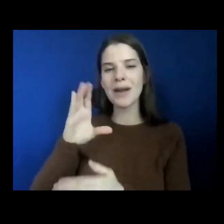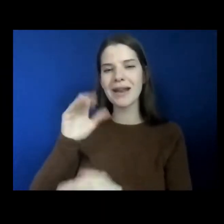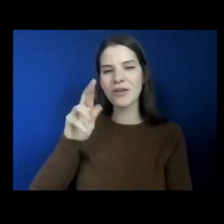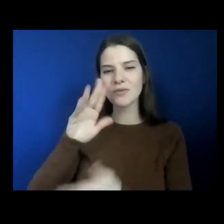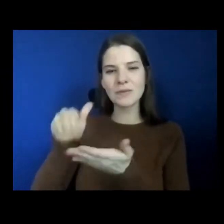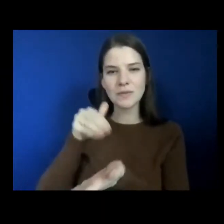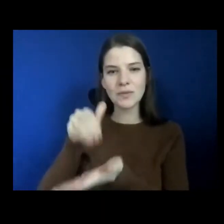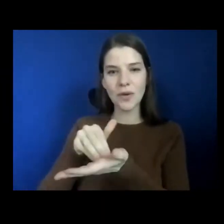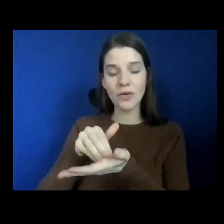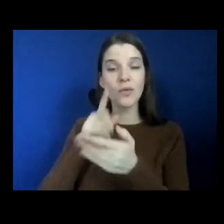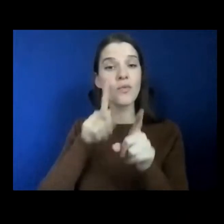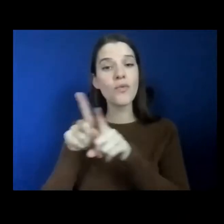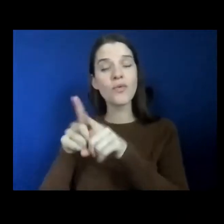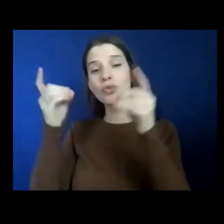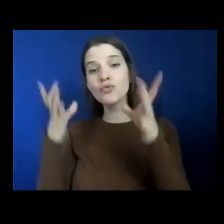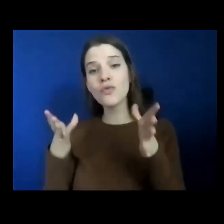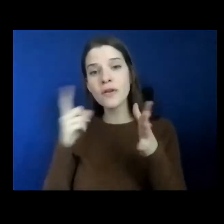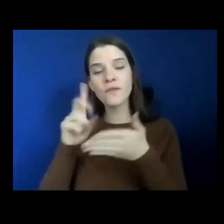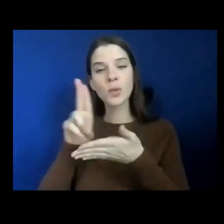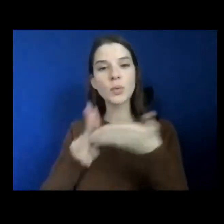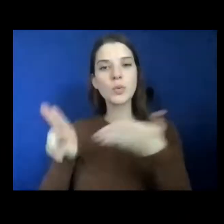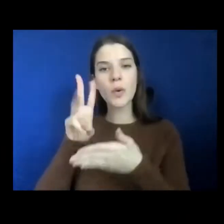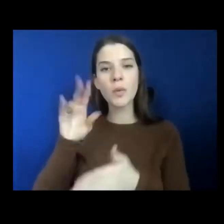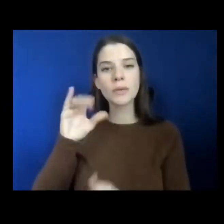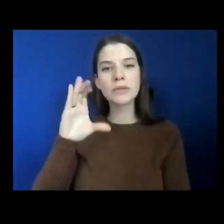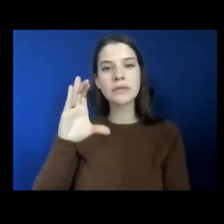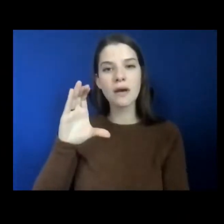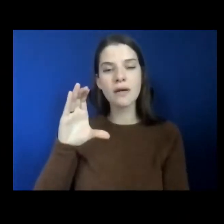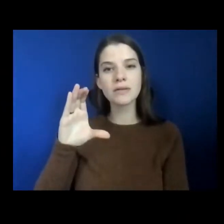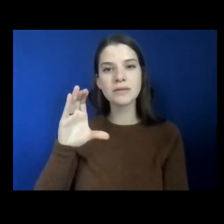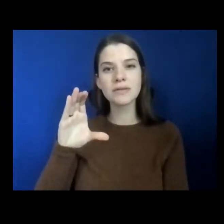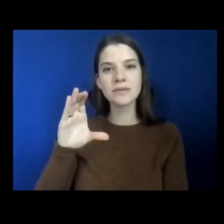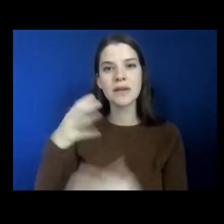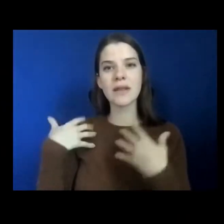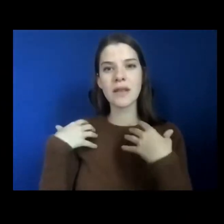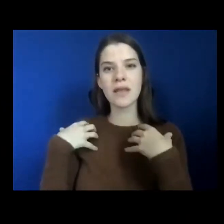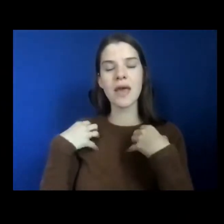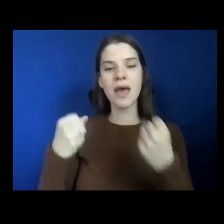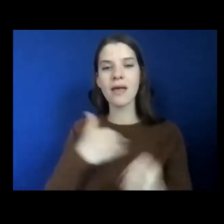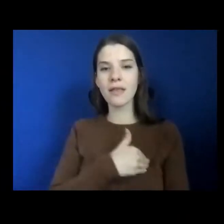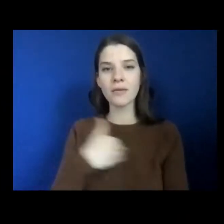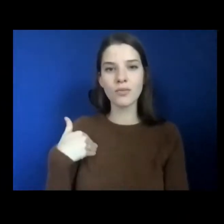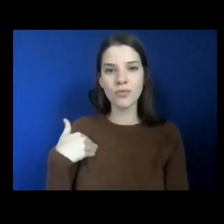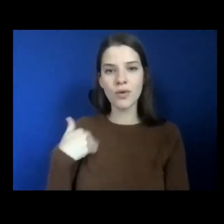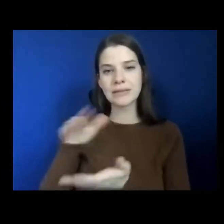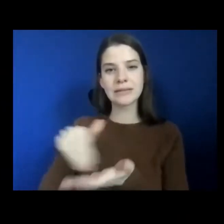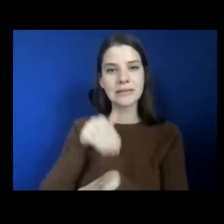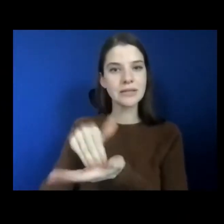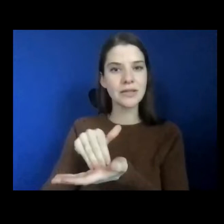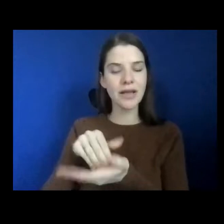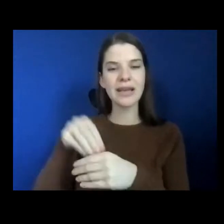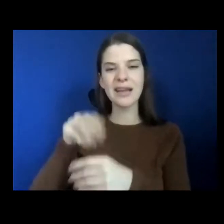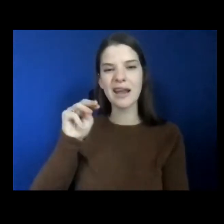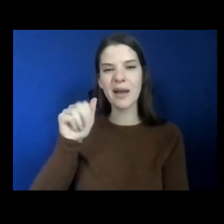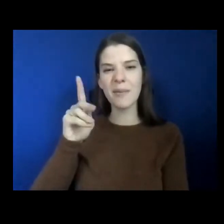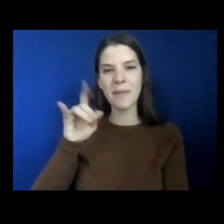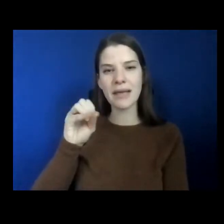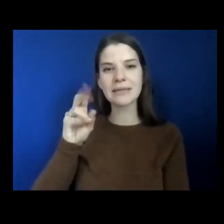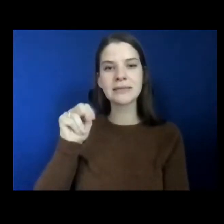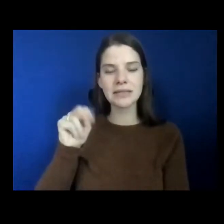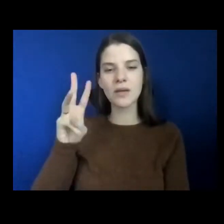as well as the Director of the University of Wisconsin's Health Breast Center in Madison,